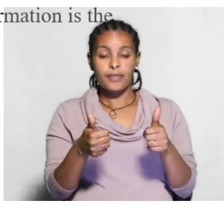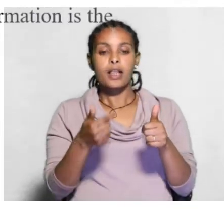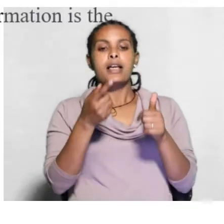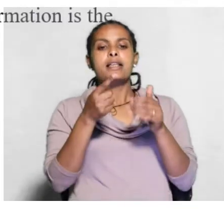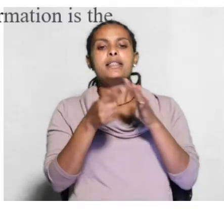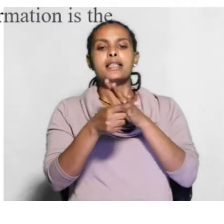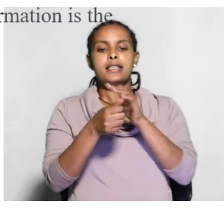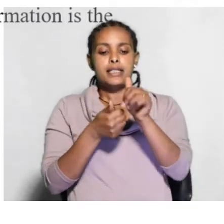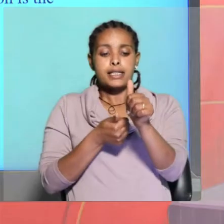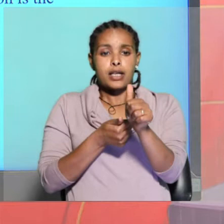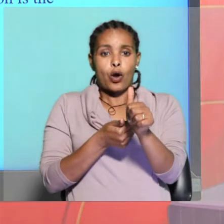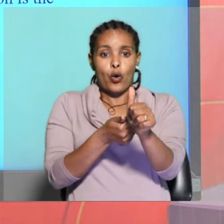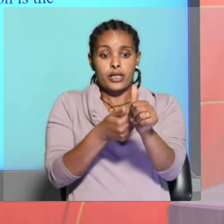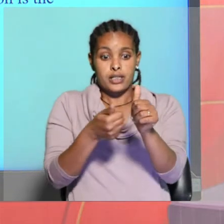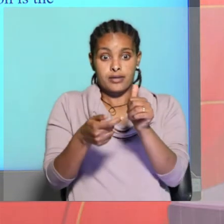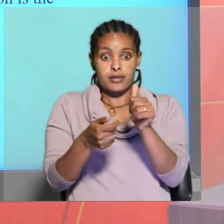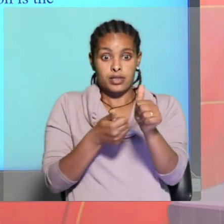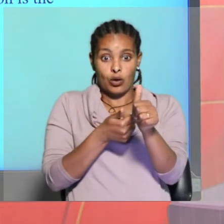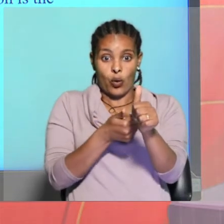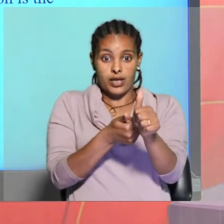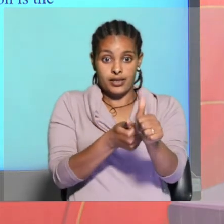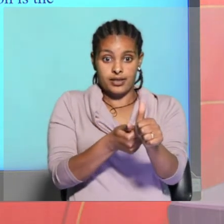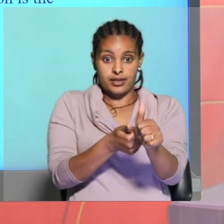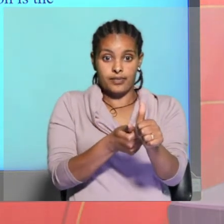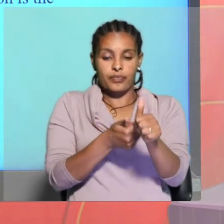The sequence of events